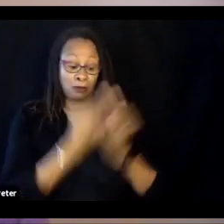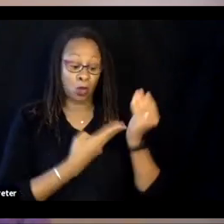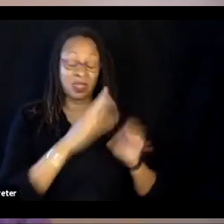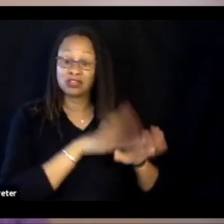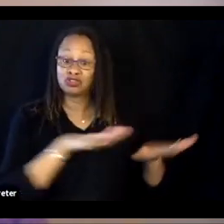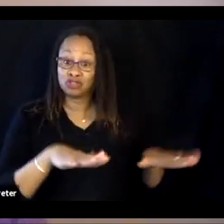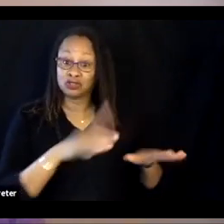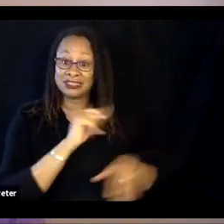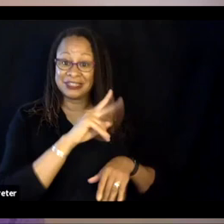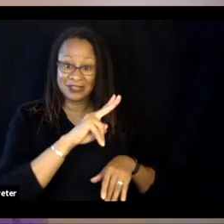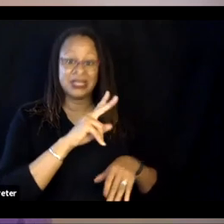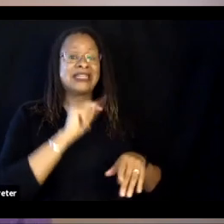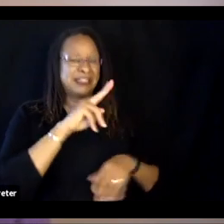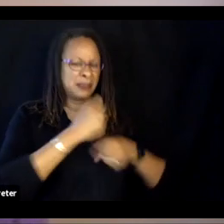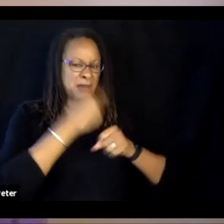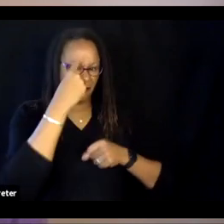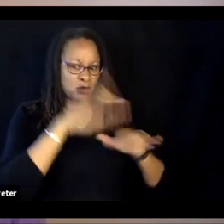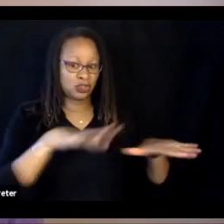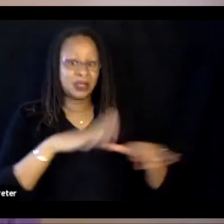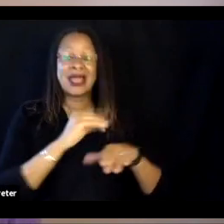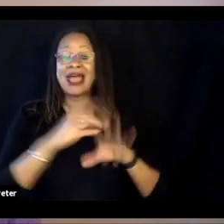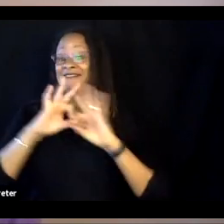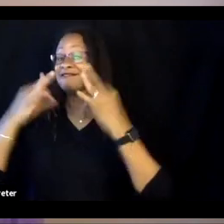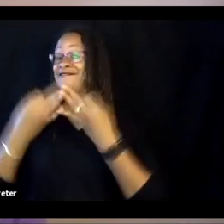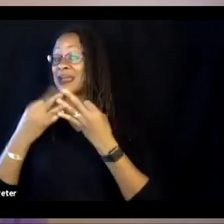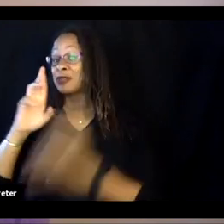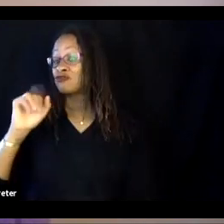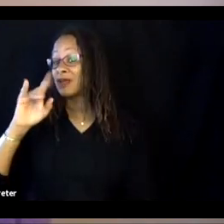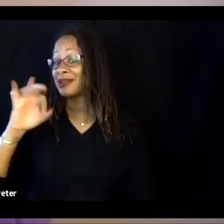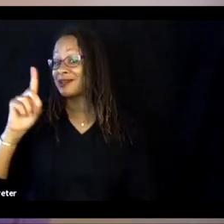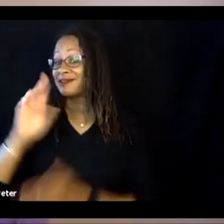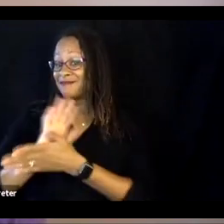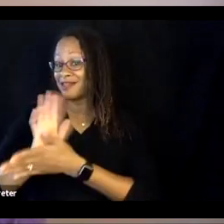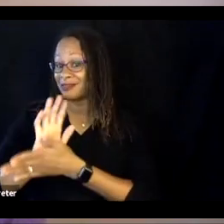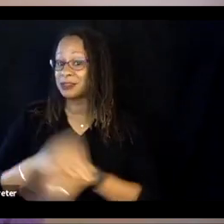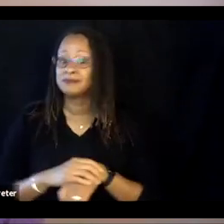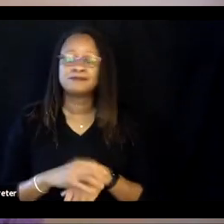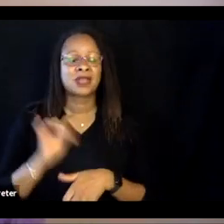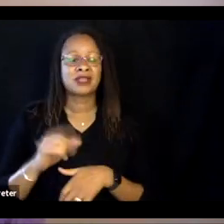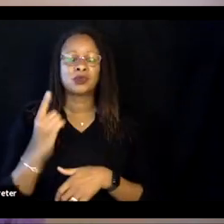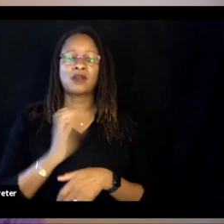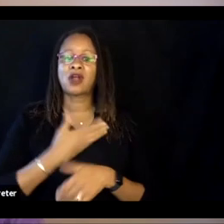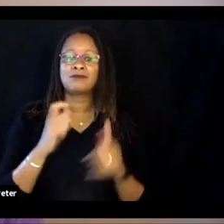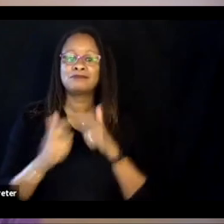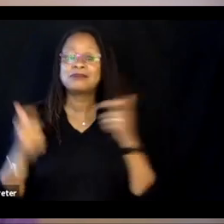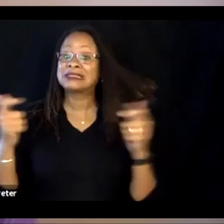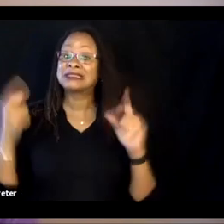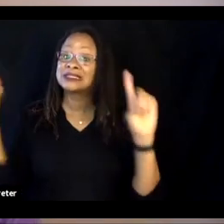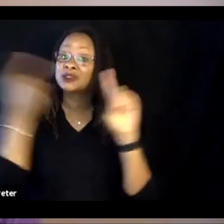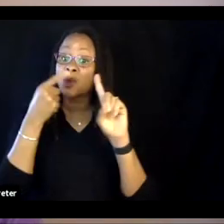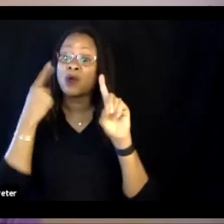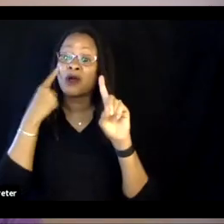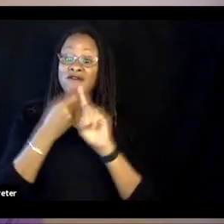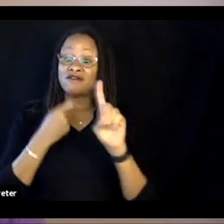for children, and family-rated films. So this is one of our biggest goals from the